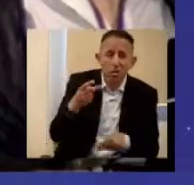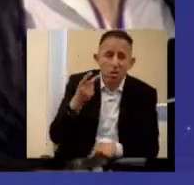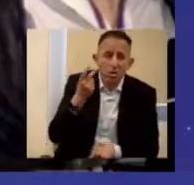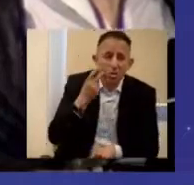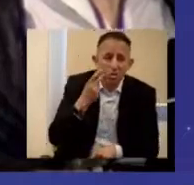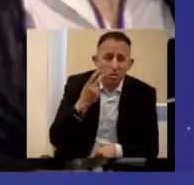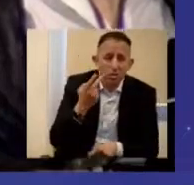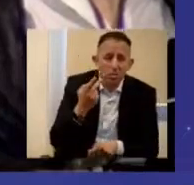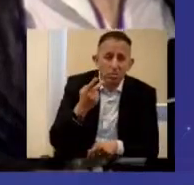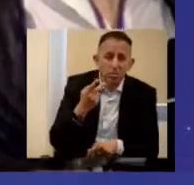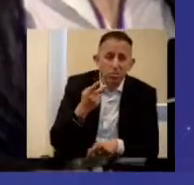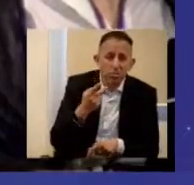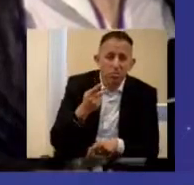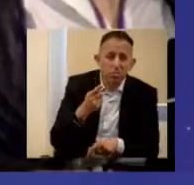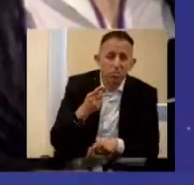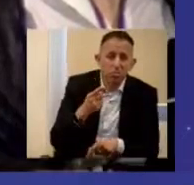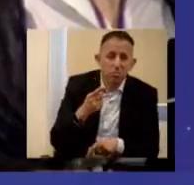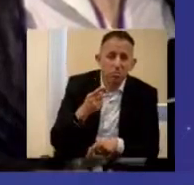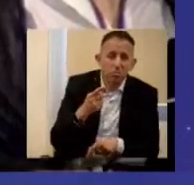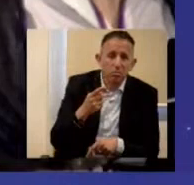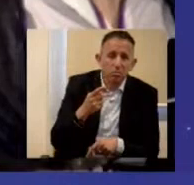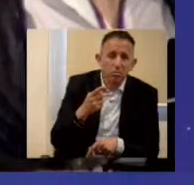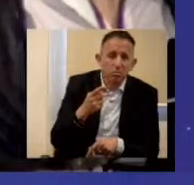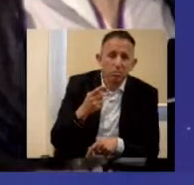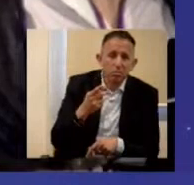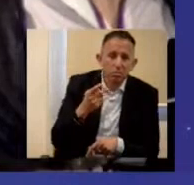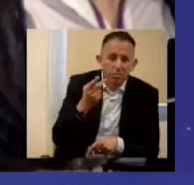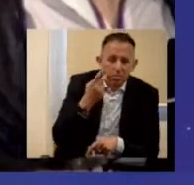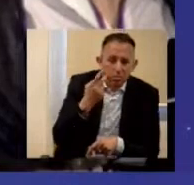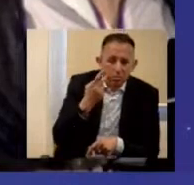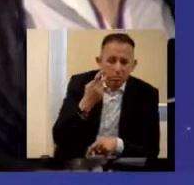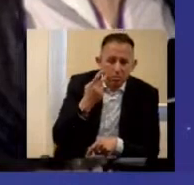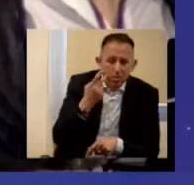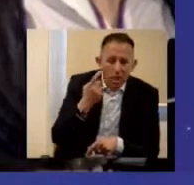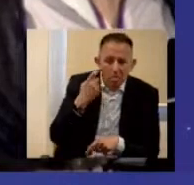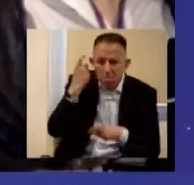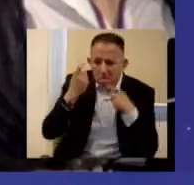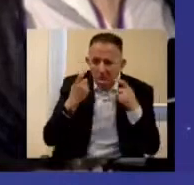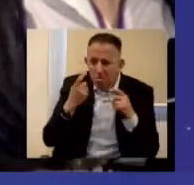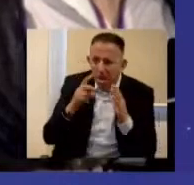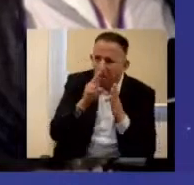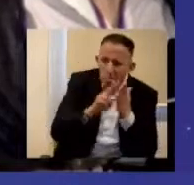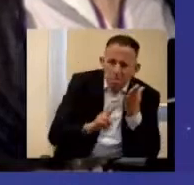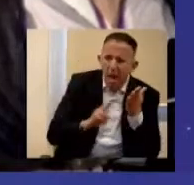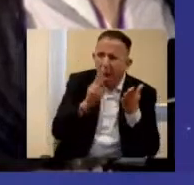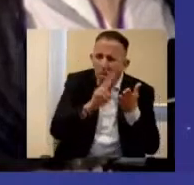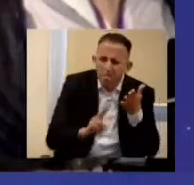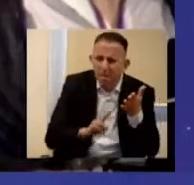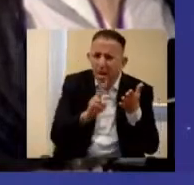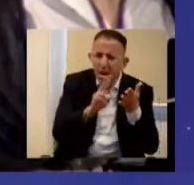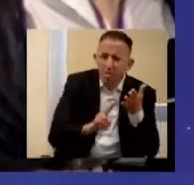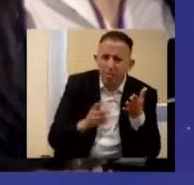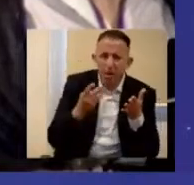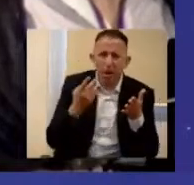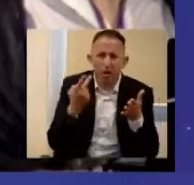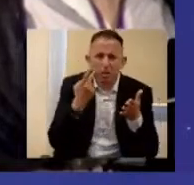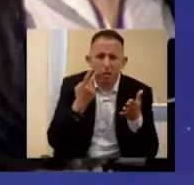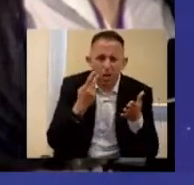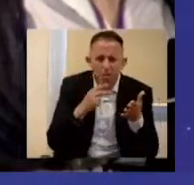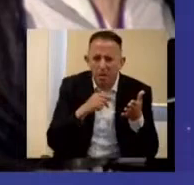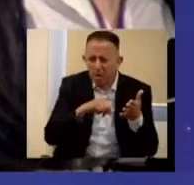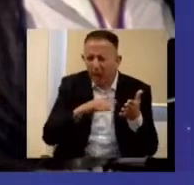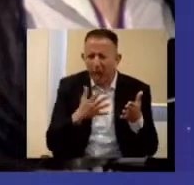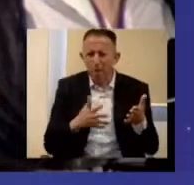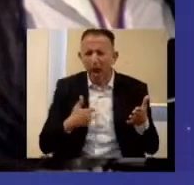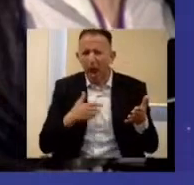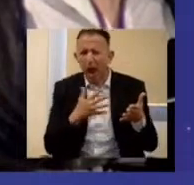new rhythm for learning because students tend to prepare for a test as an event, and it's kind